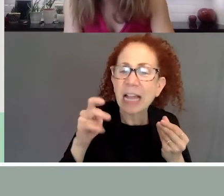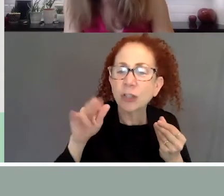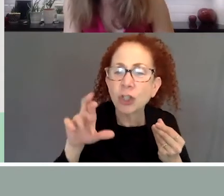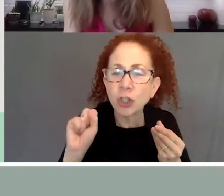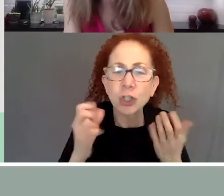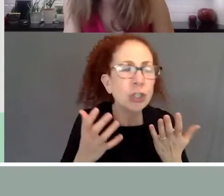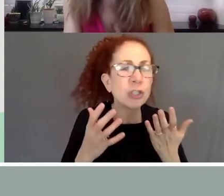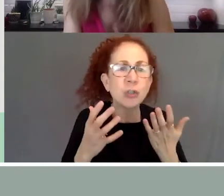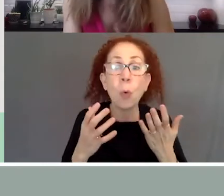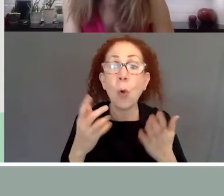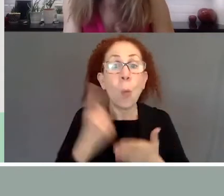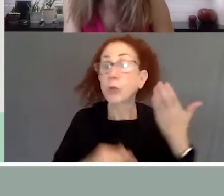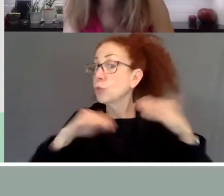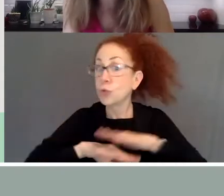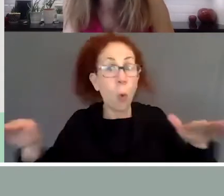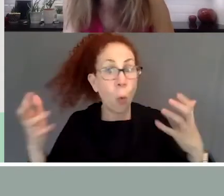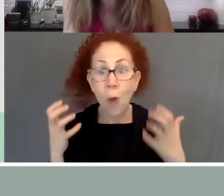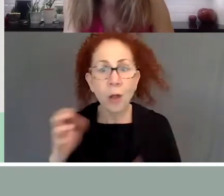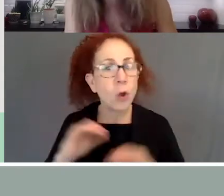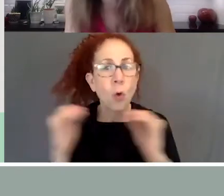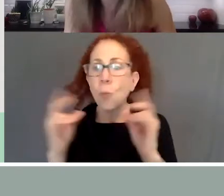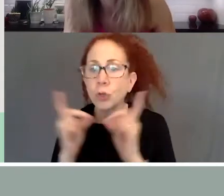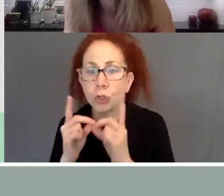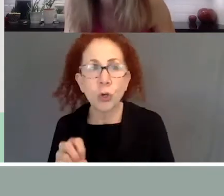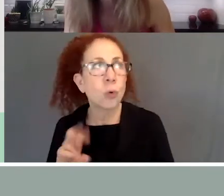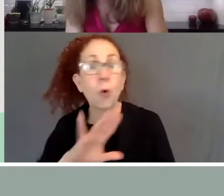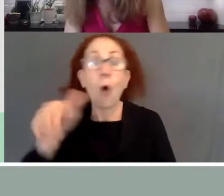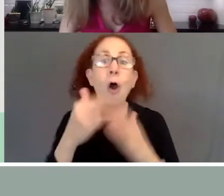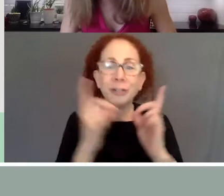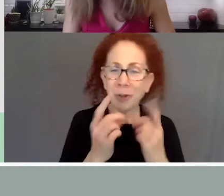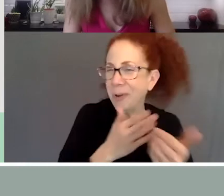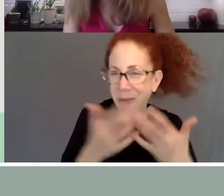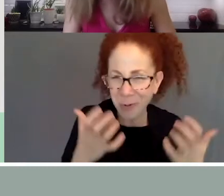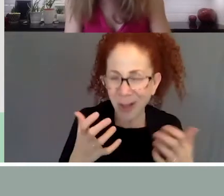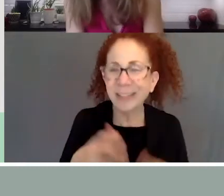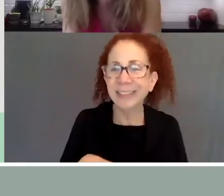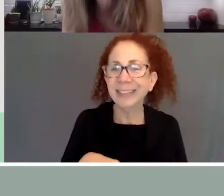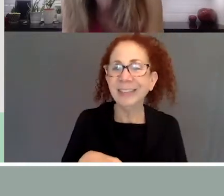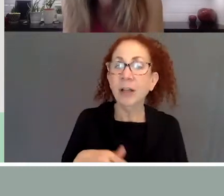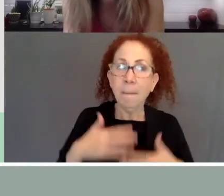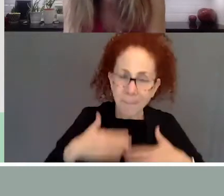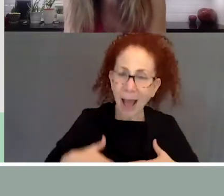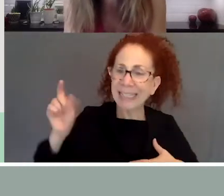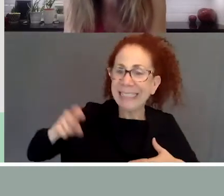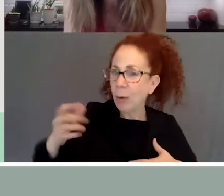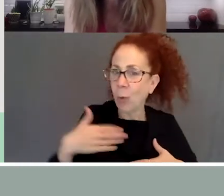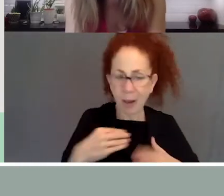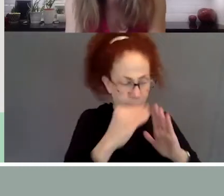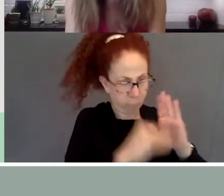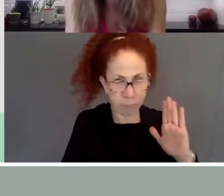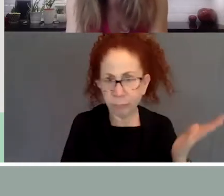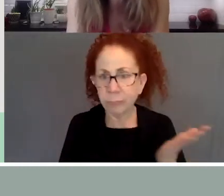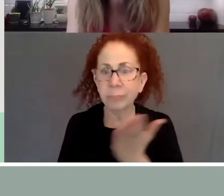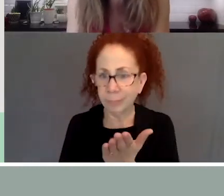a no list, like no more desserts or yes, all the desserts, whatever it is that you feel your body needs,